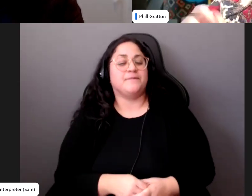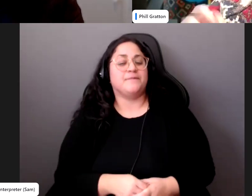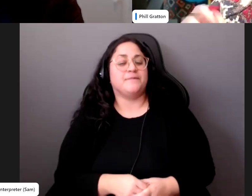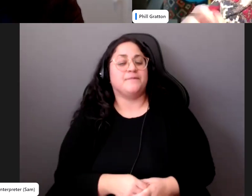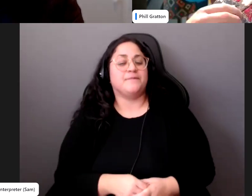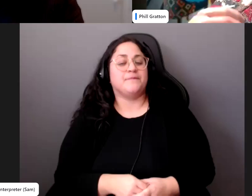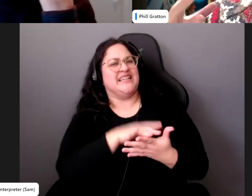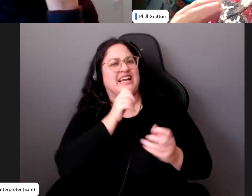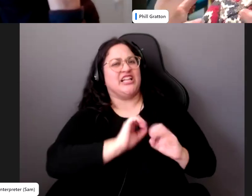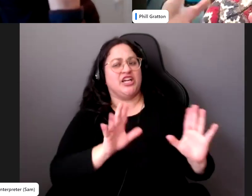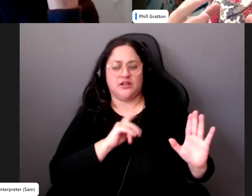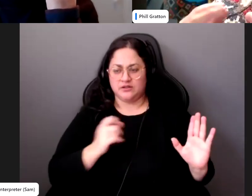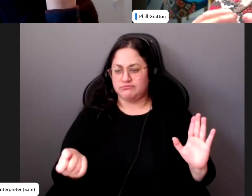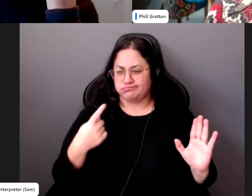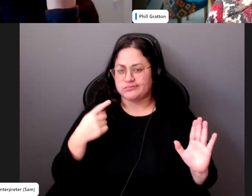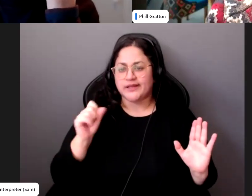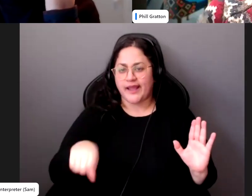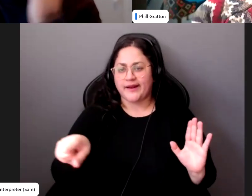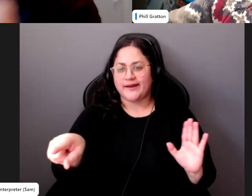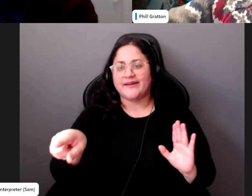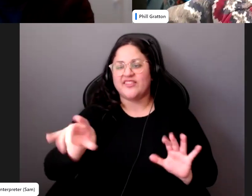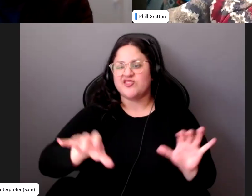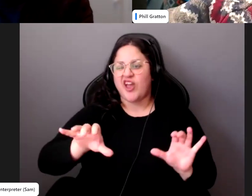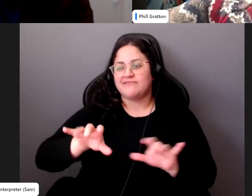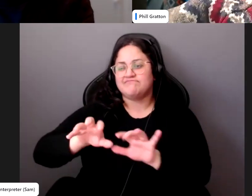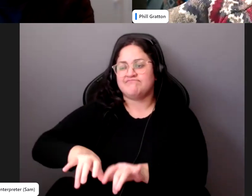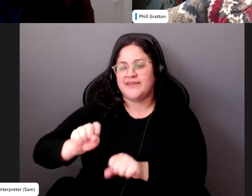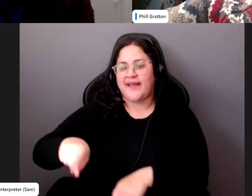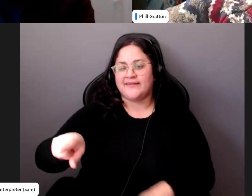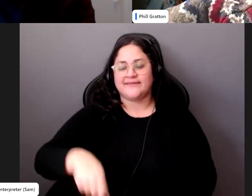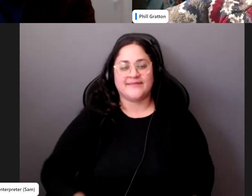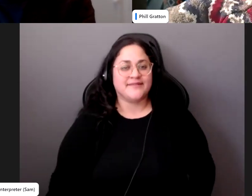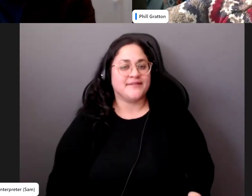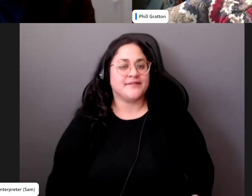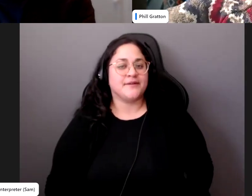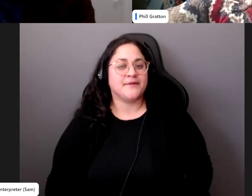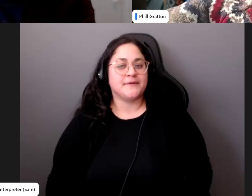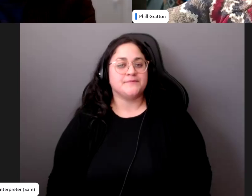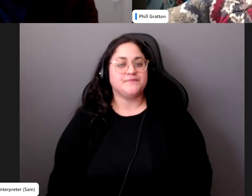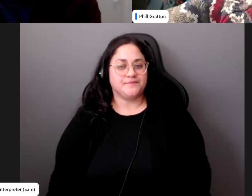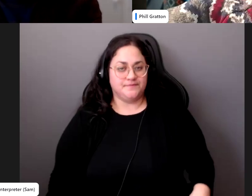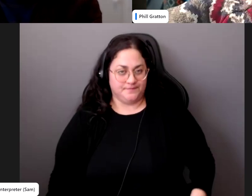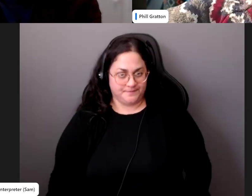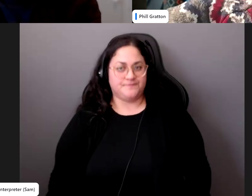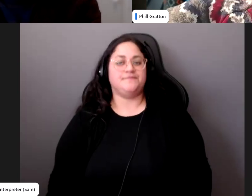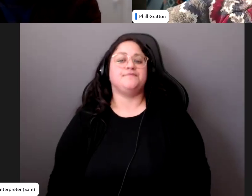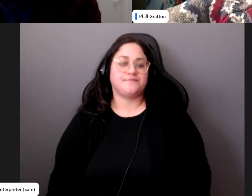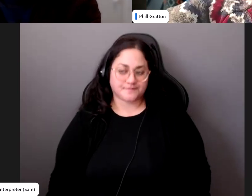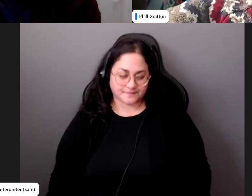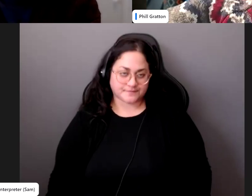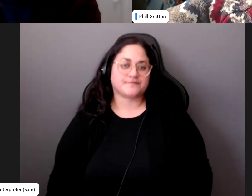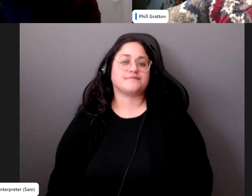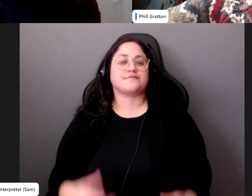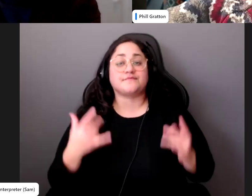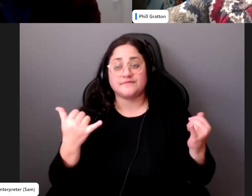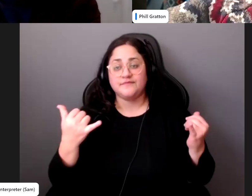can try in the chat and I'll try to get to it at the end. All right. So I'm going to share my screen now. I'm going to share my browser screen. So my